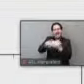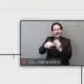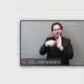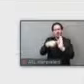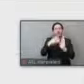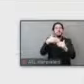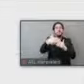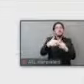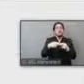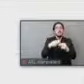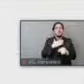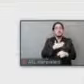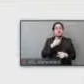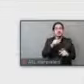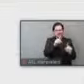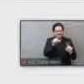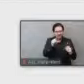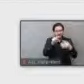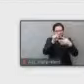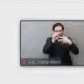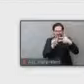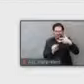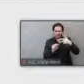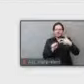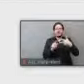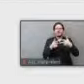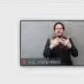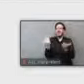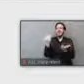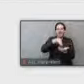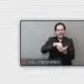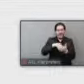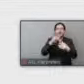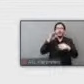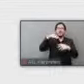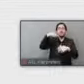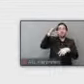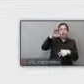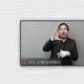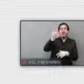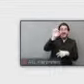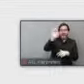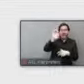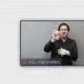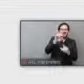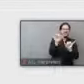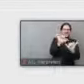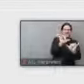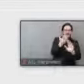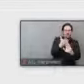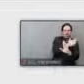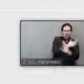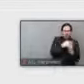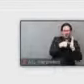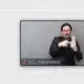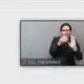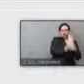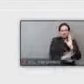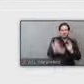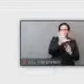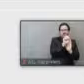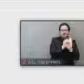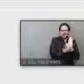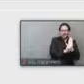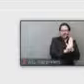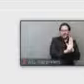slide is a slide of, again, cases on the top, similar to what I already showed you for the whole state. Hospitalizations coming